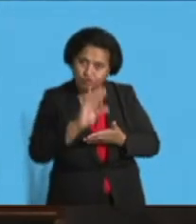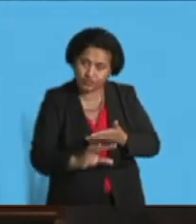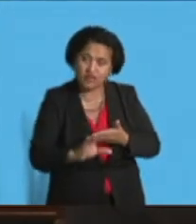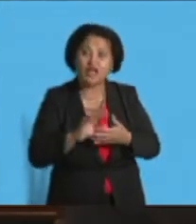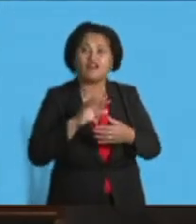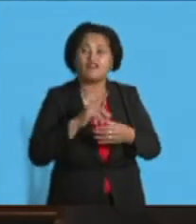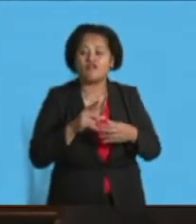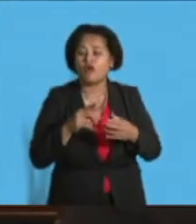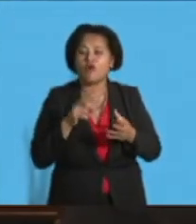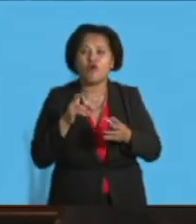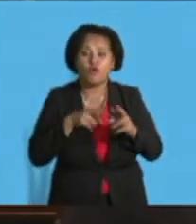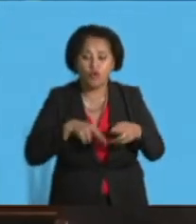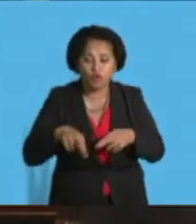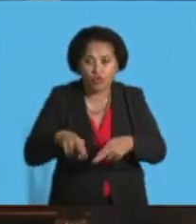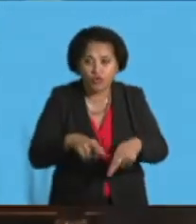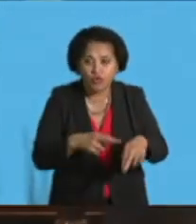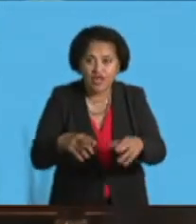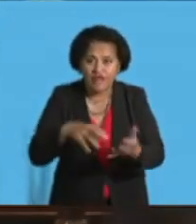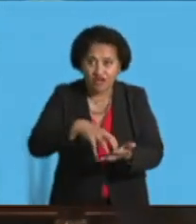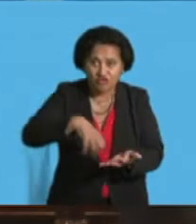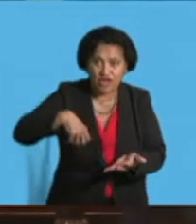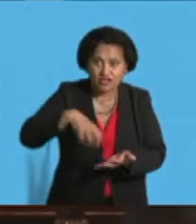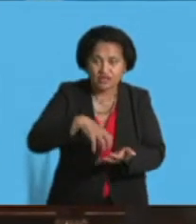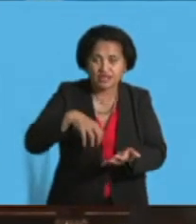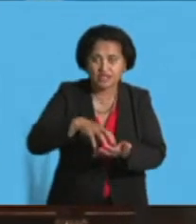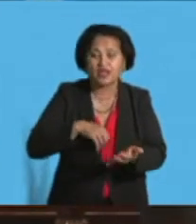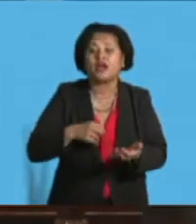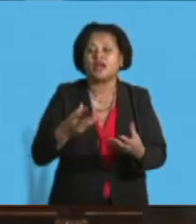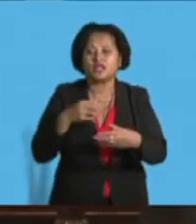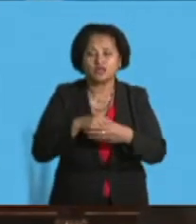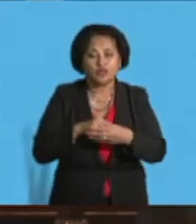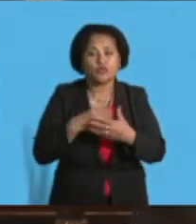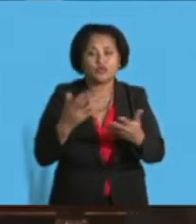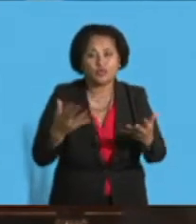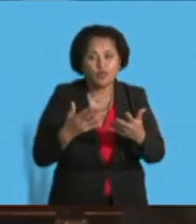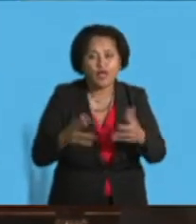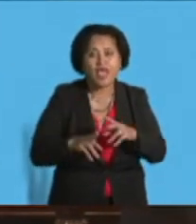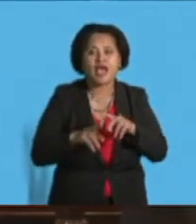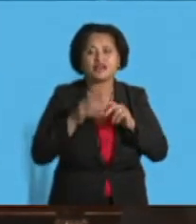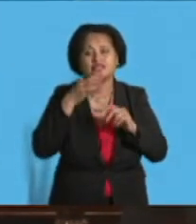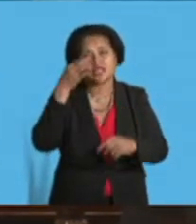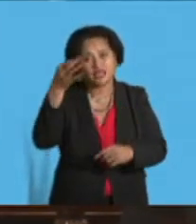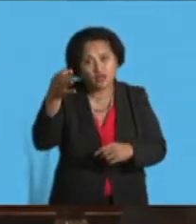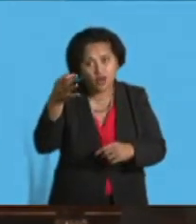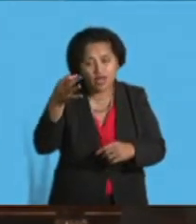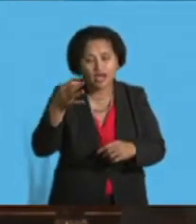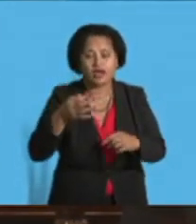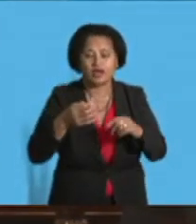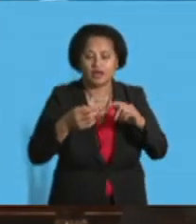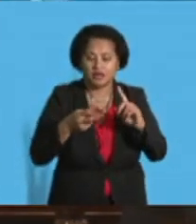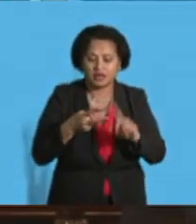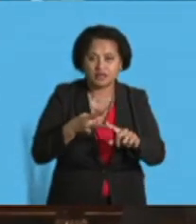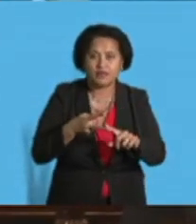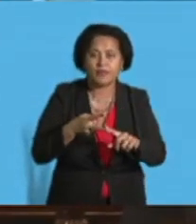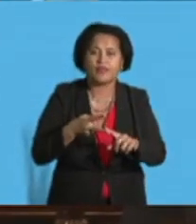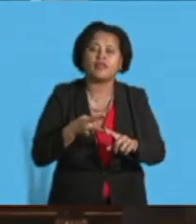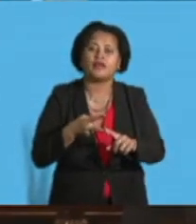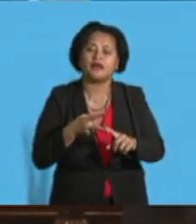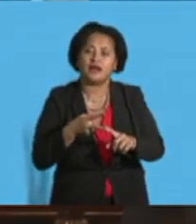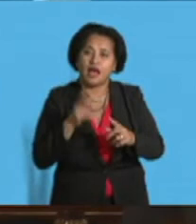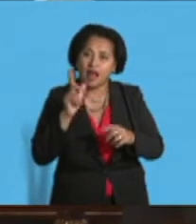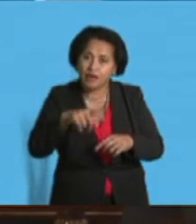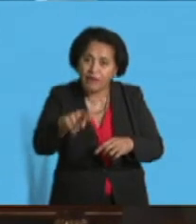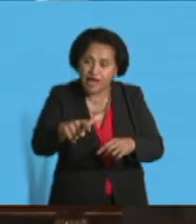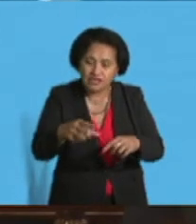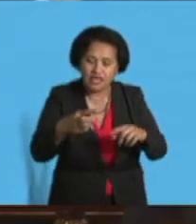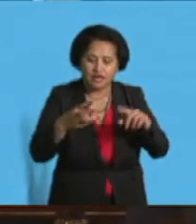river dredging work, Madam Speaker. This includes Sigatoka River Dredging Phase 3, Lambasa River maintenance and dredging works,